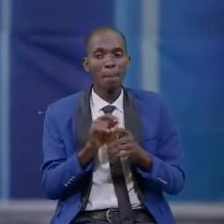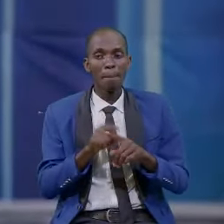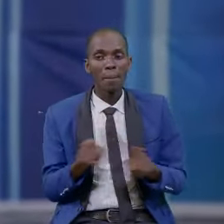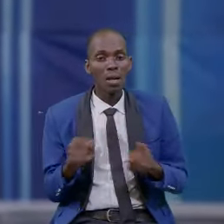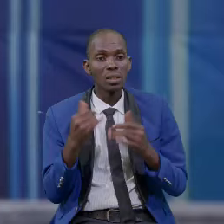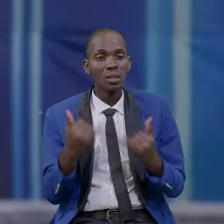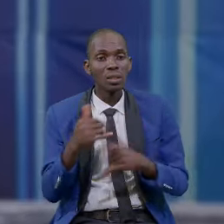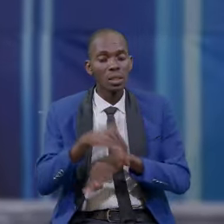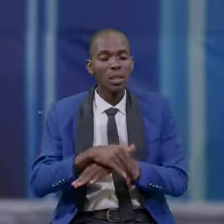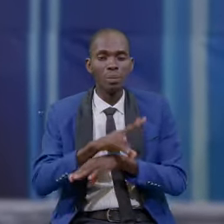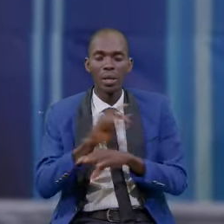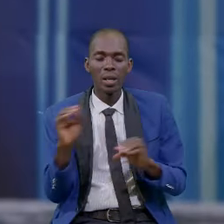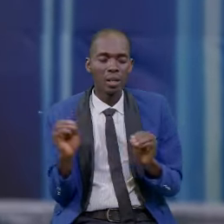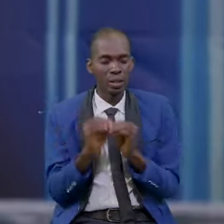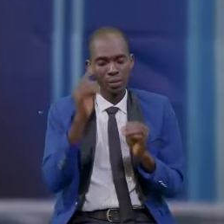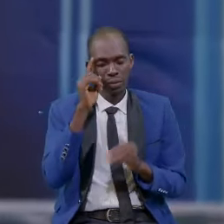no more.